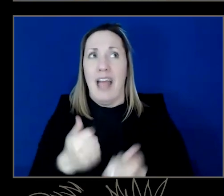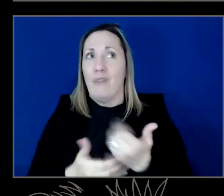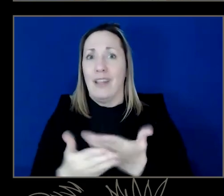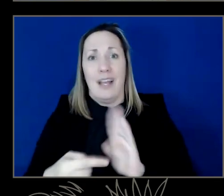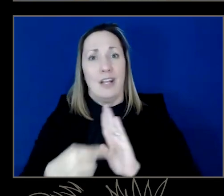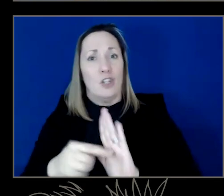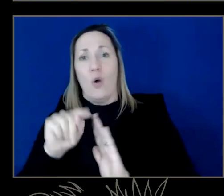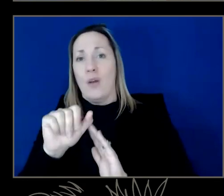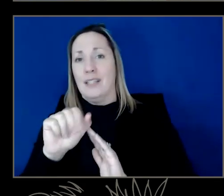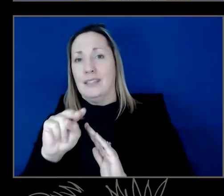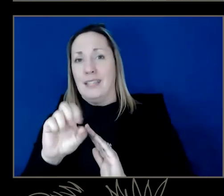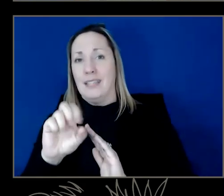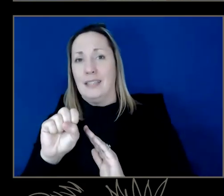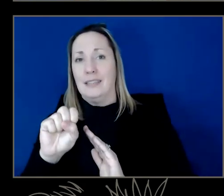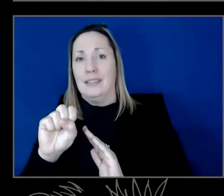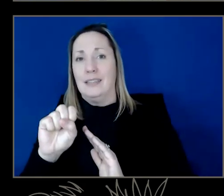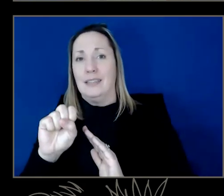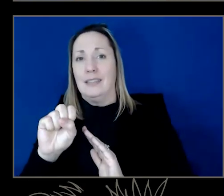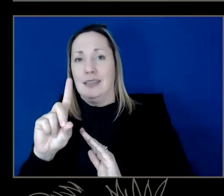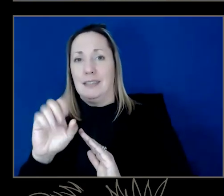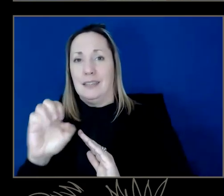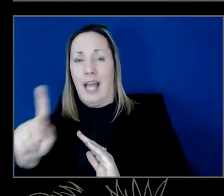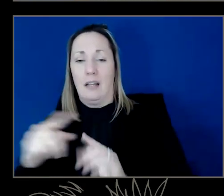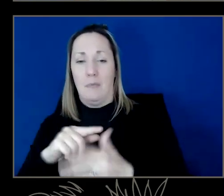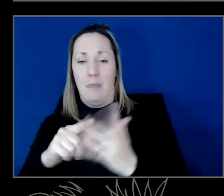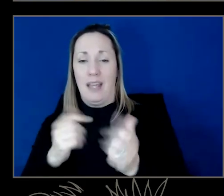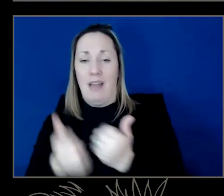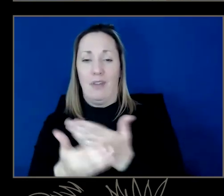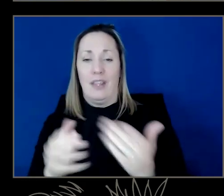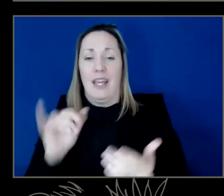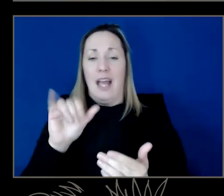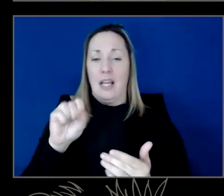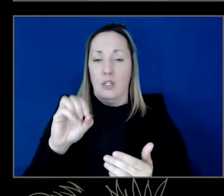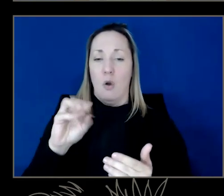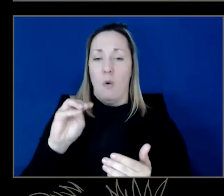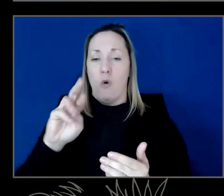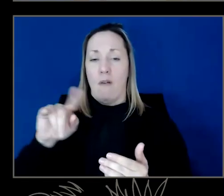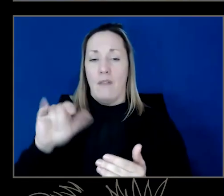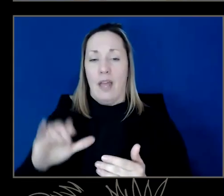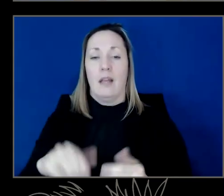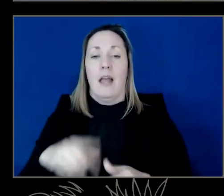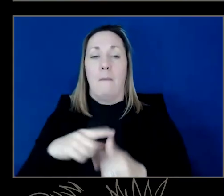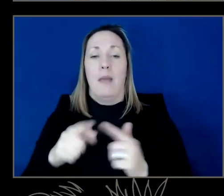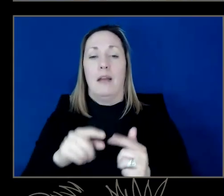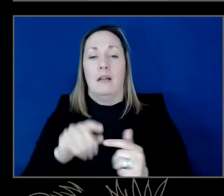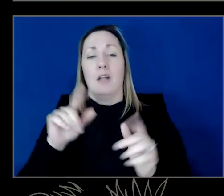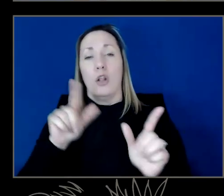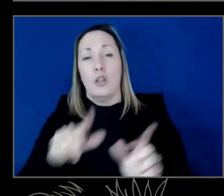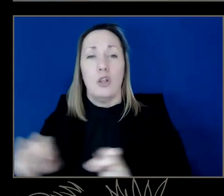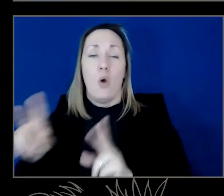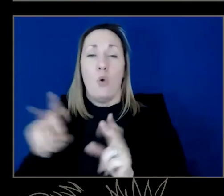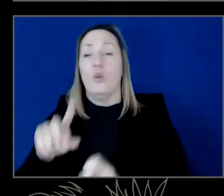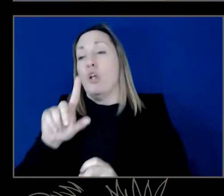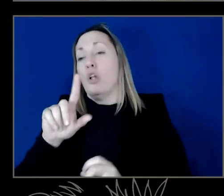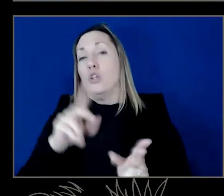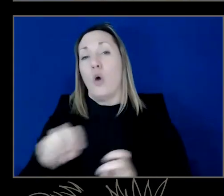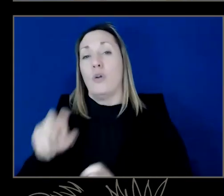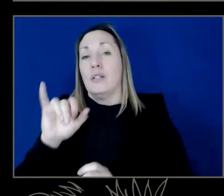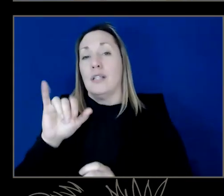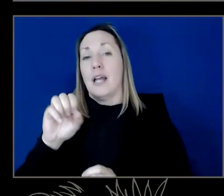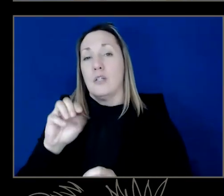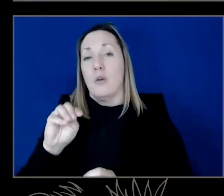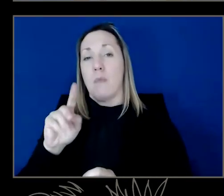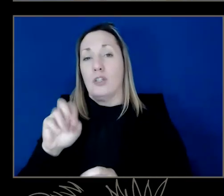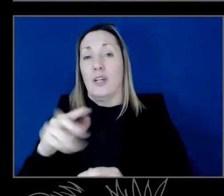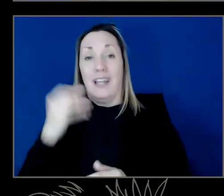the loaders isomorphic, and integrate tightly with React Query. If you're into Vue, I have heard amazing things